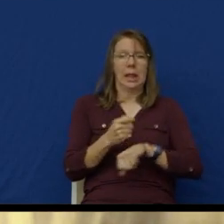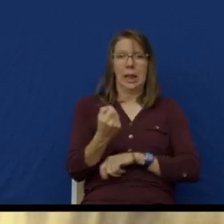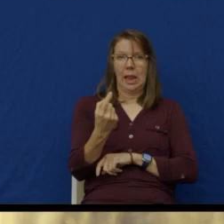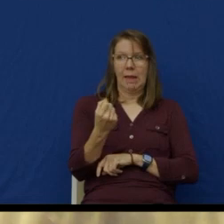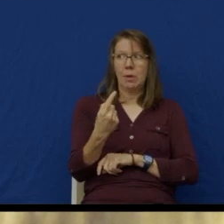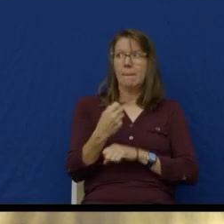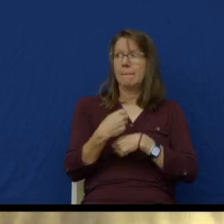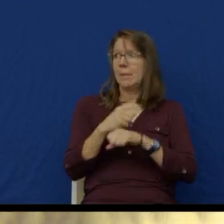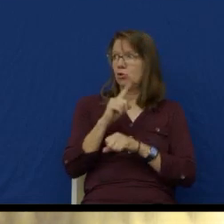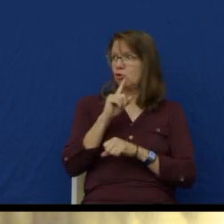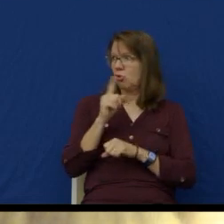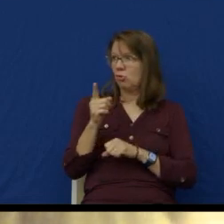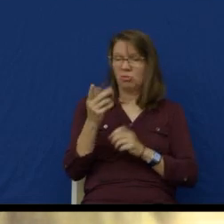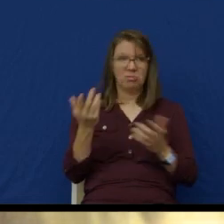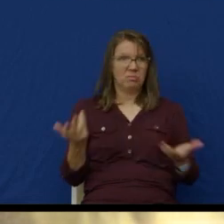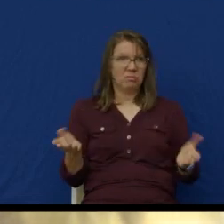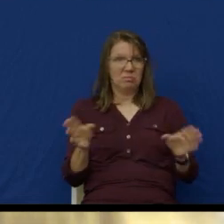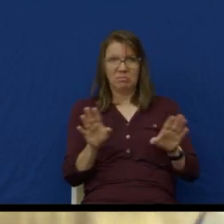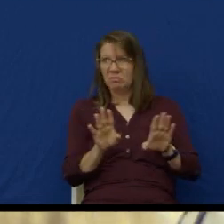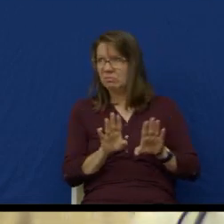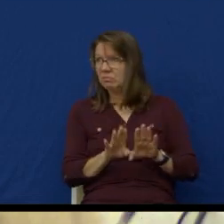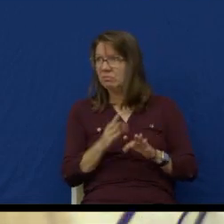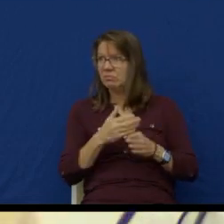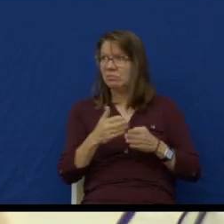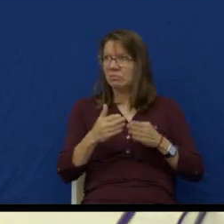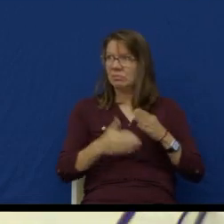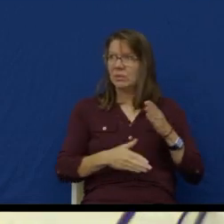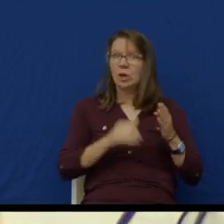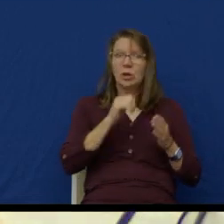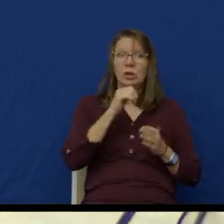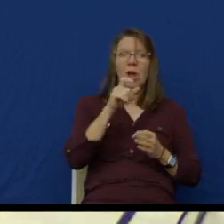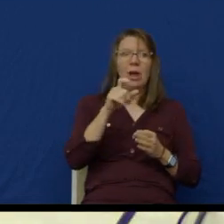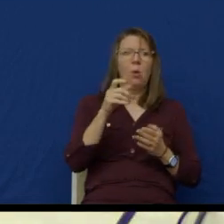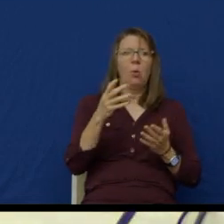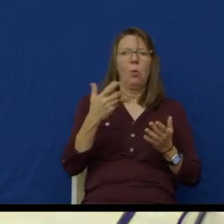that done so you don't have to take a recess.